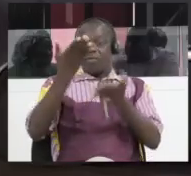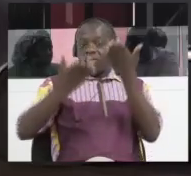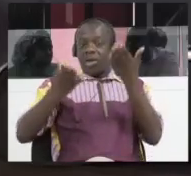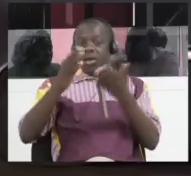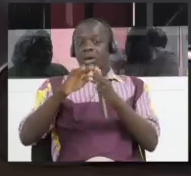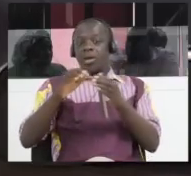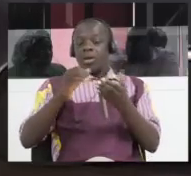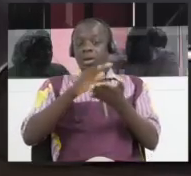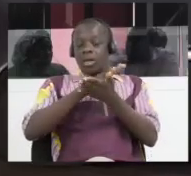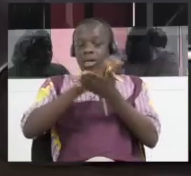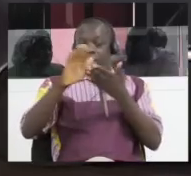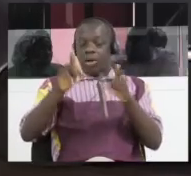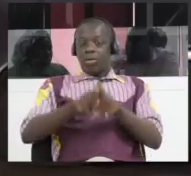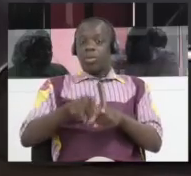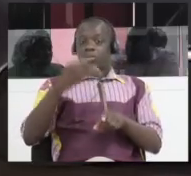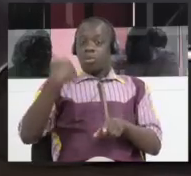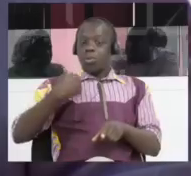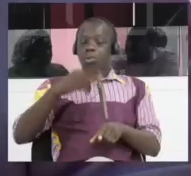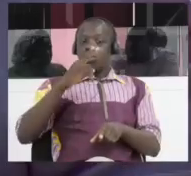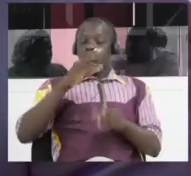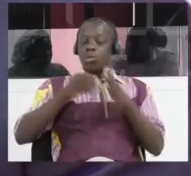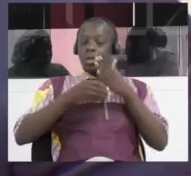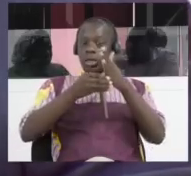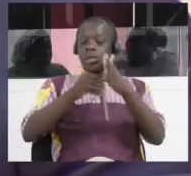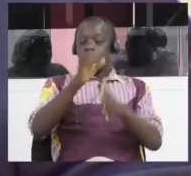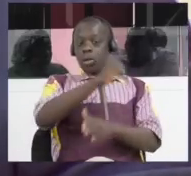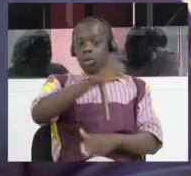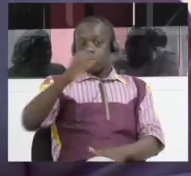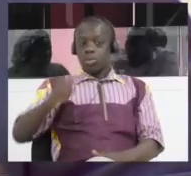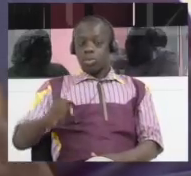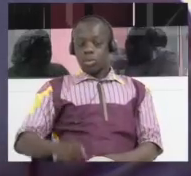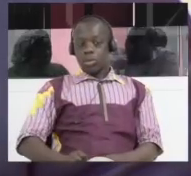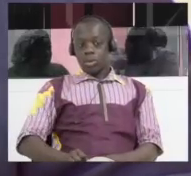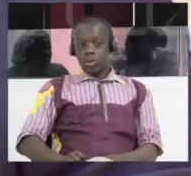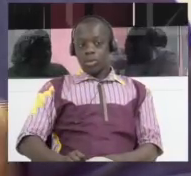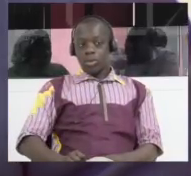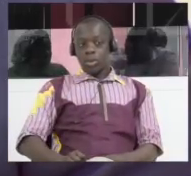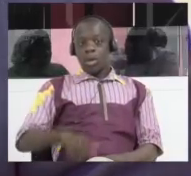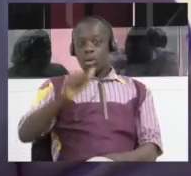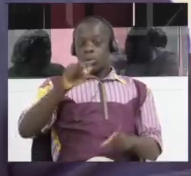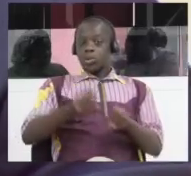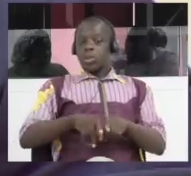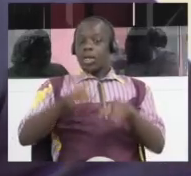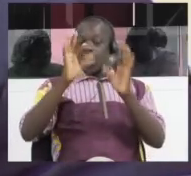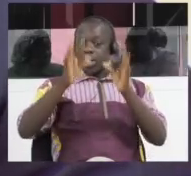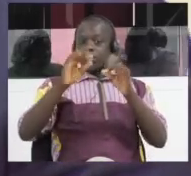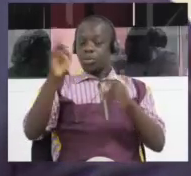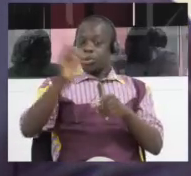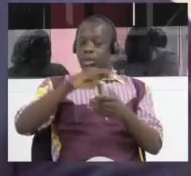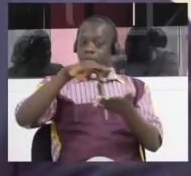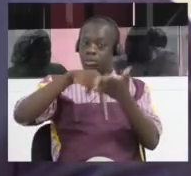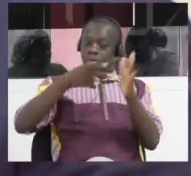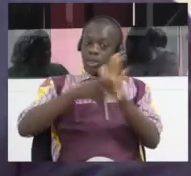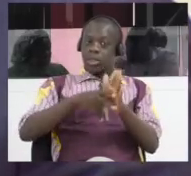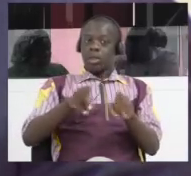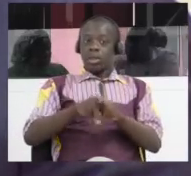characters who were leading the coup. So can you explain what that means, a fair view of the